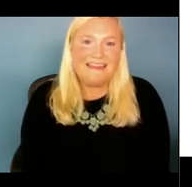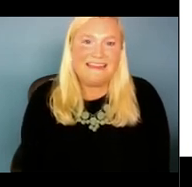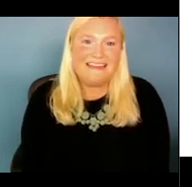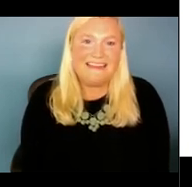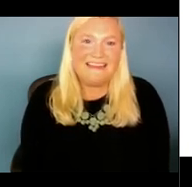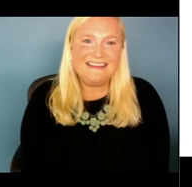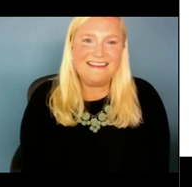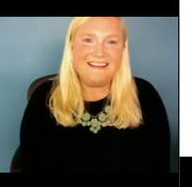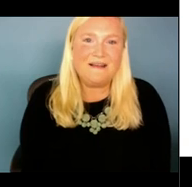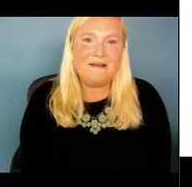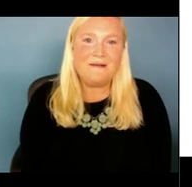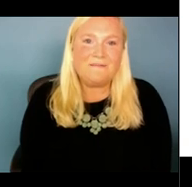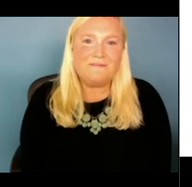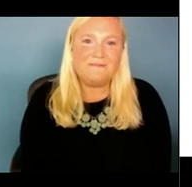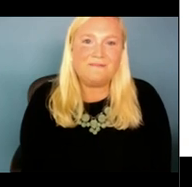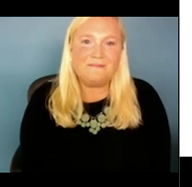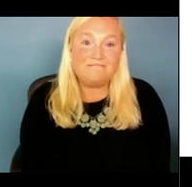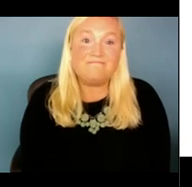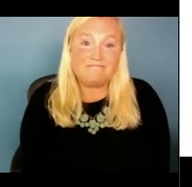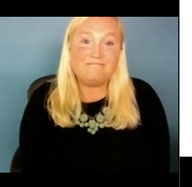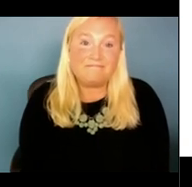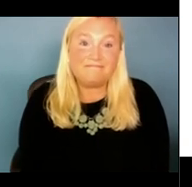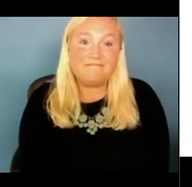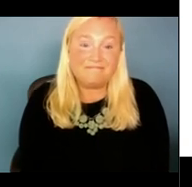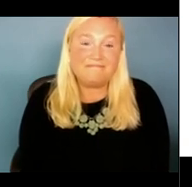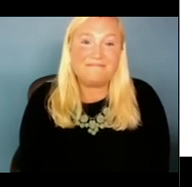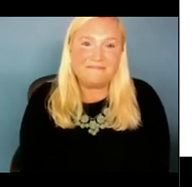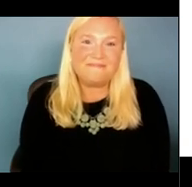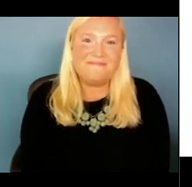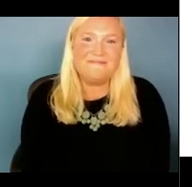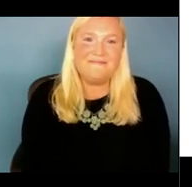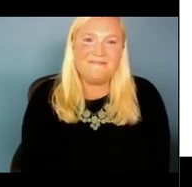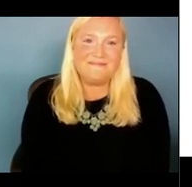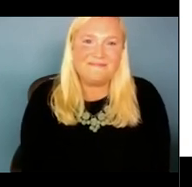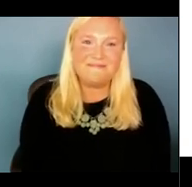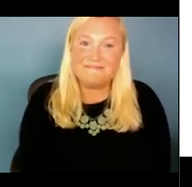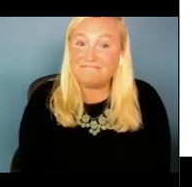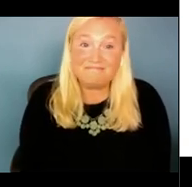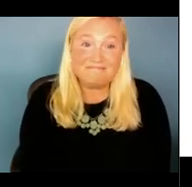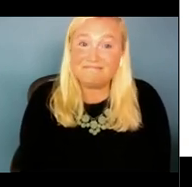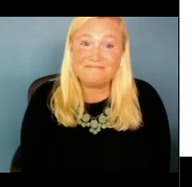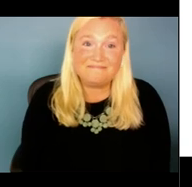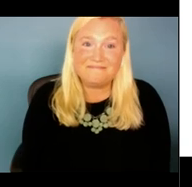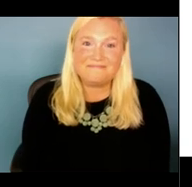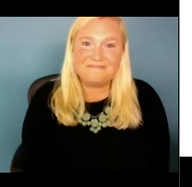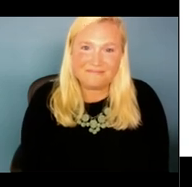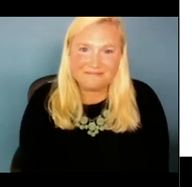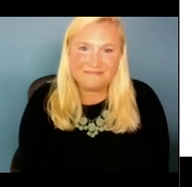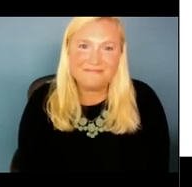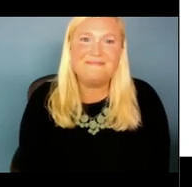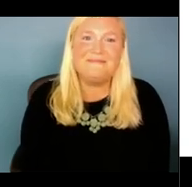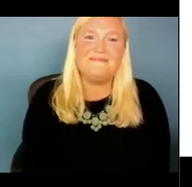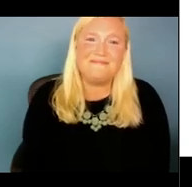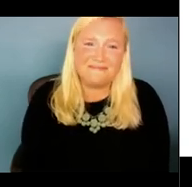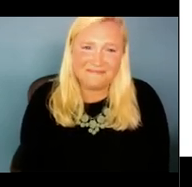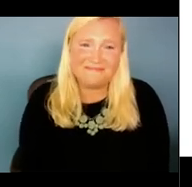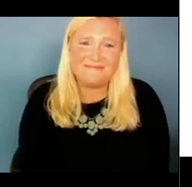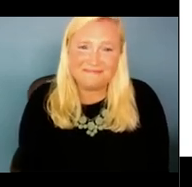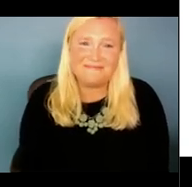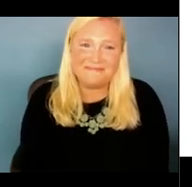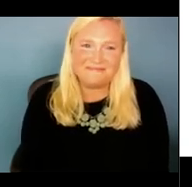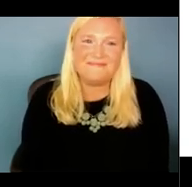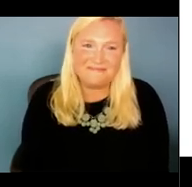don't realize that they're interdentalizing their S. We never hesitate to point it out. In fact, we'll do auditory bombardment, we'll do placement training,